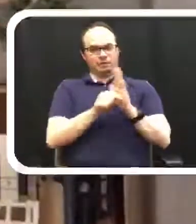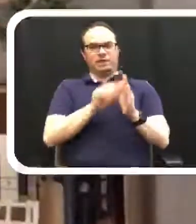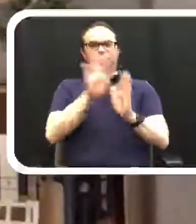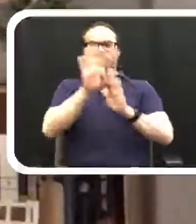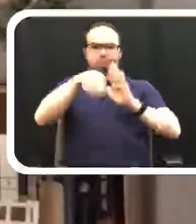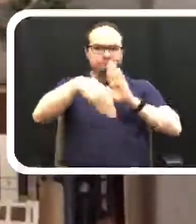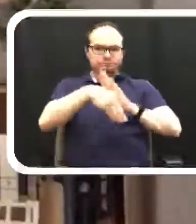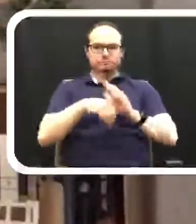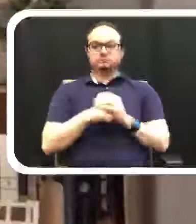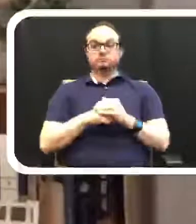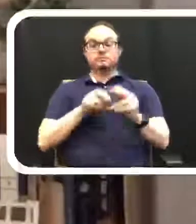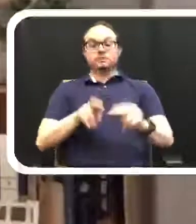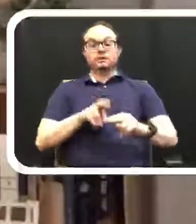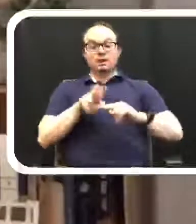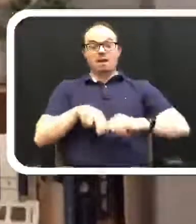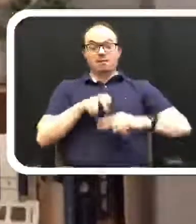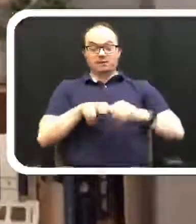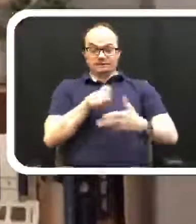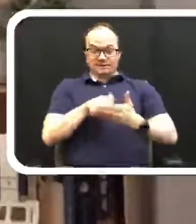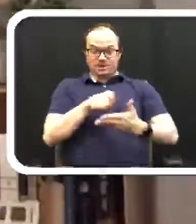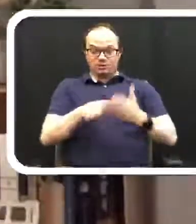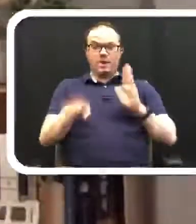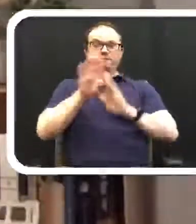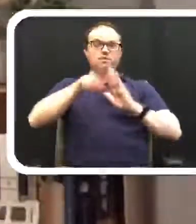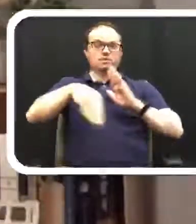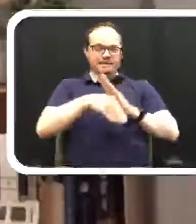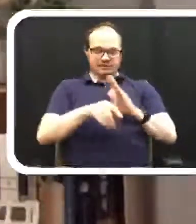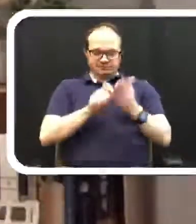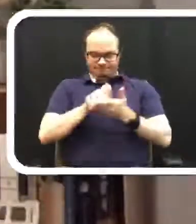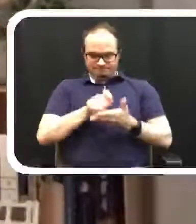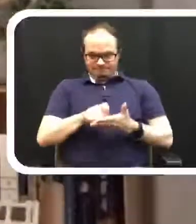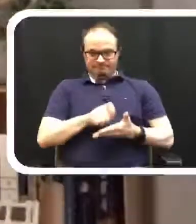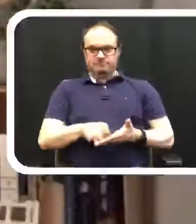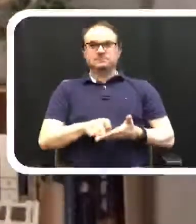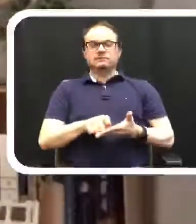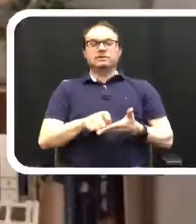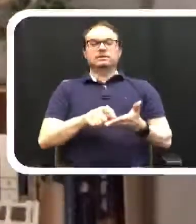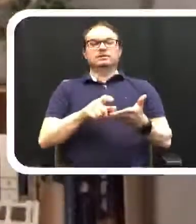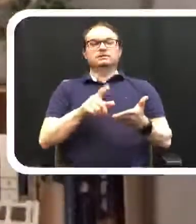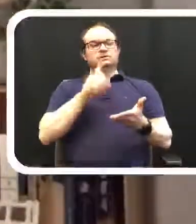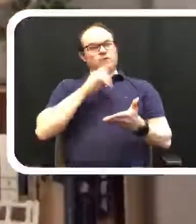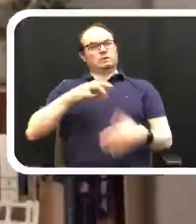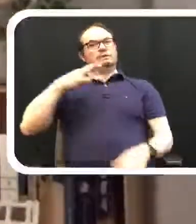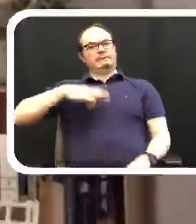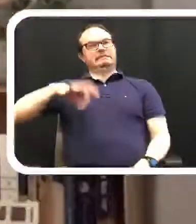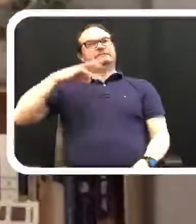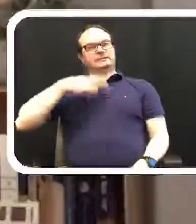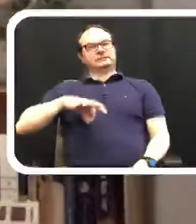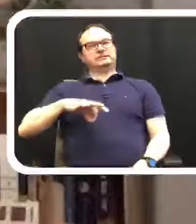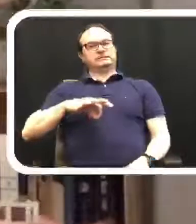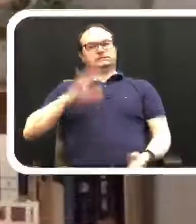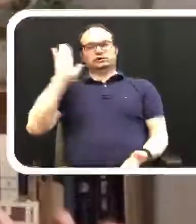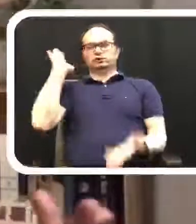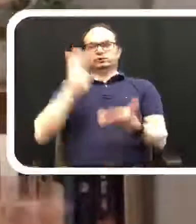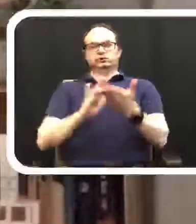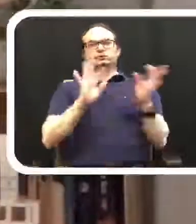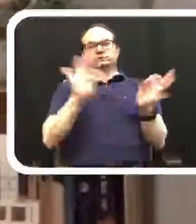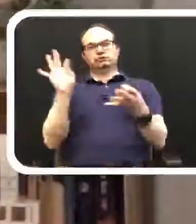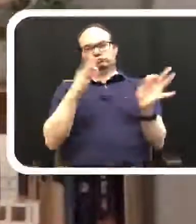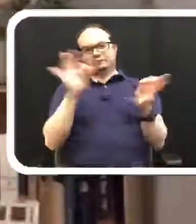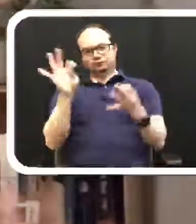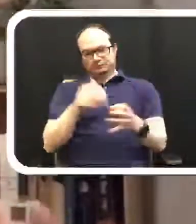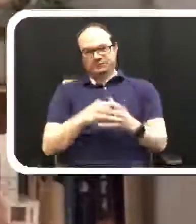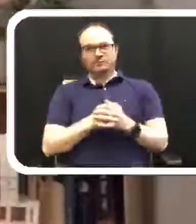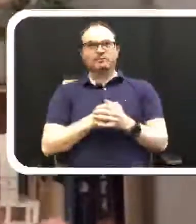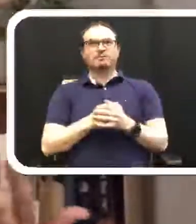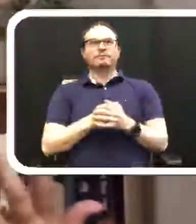minutes. Or I'm going to sit here and I'm going to write for 30 minutes. And it really does help to reduce those distractions. We